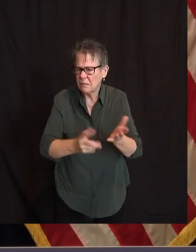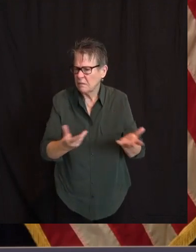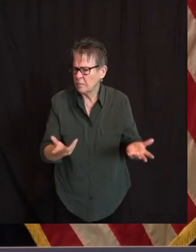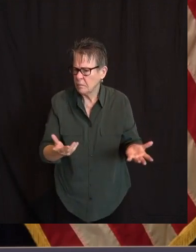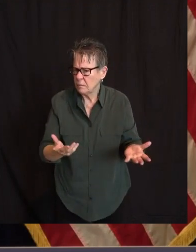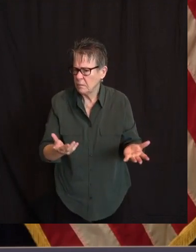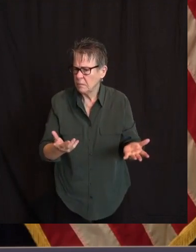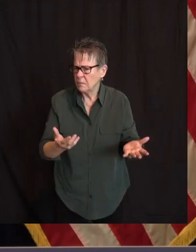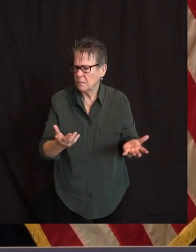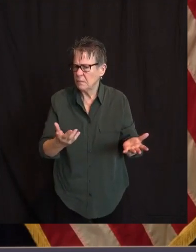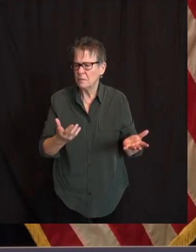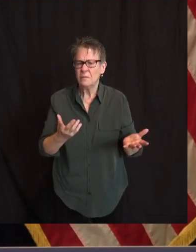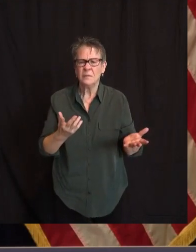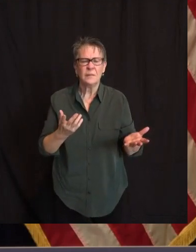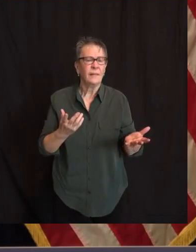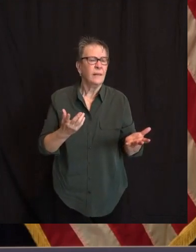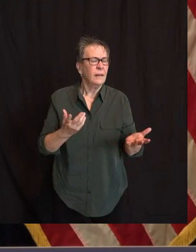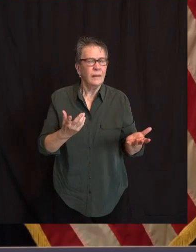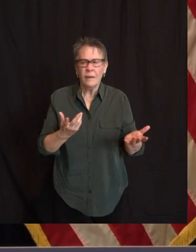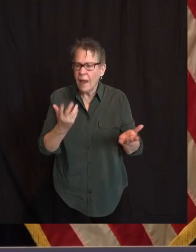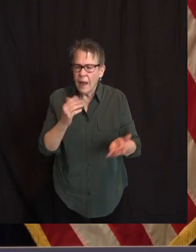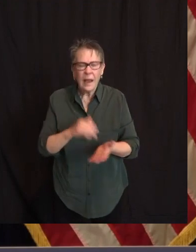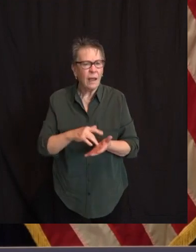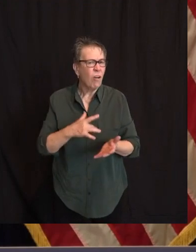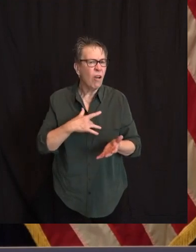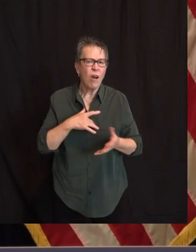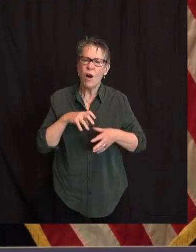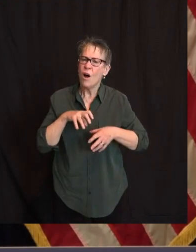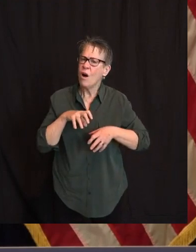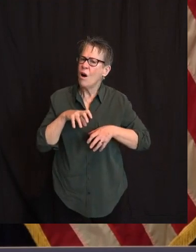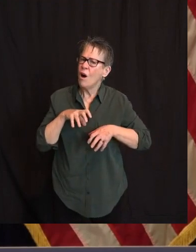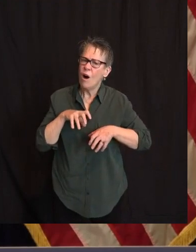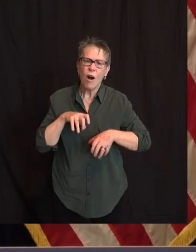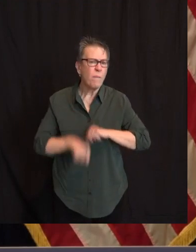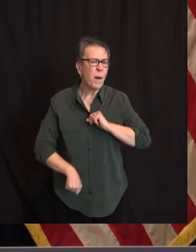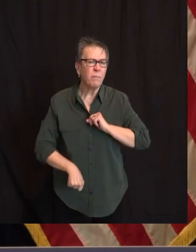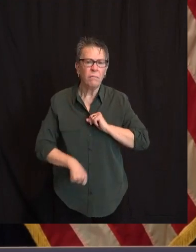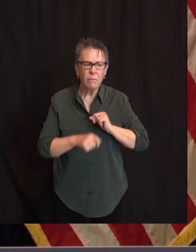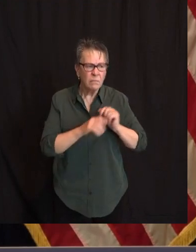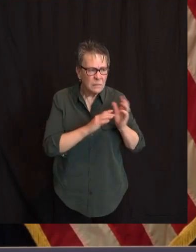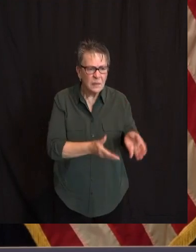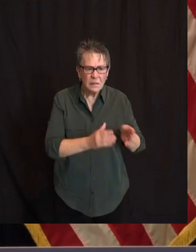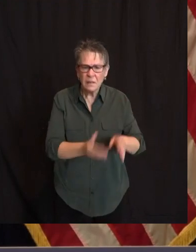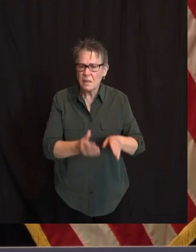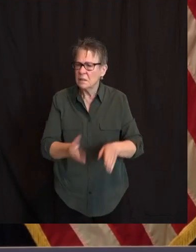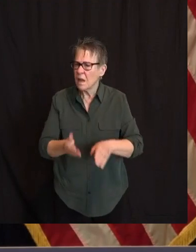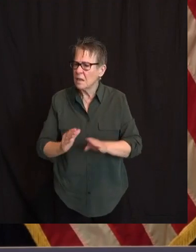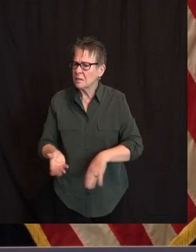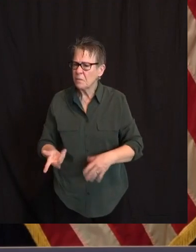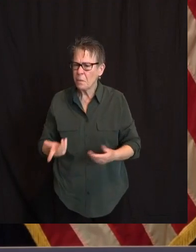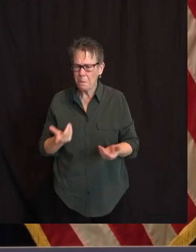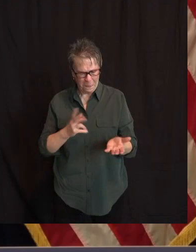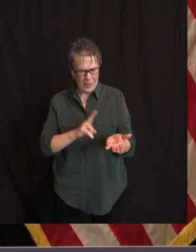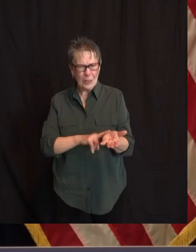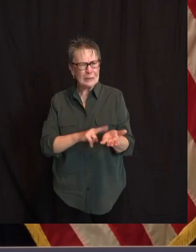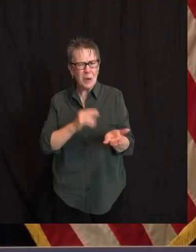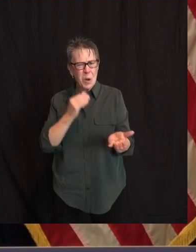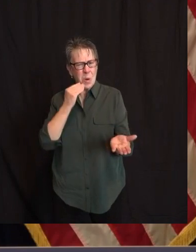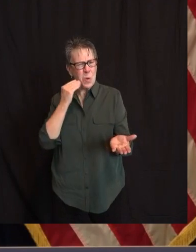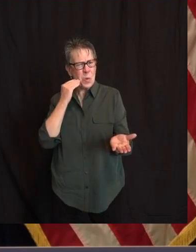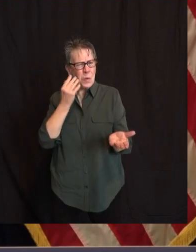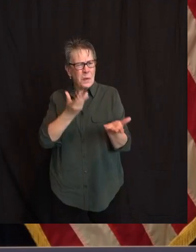heartbreaking, understates it. It's heart crushing to see something like that. Again, long-term care facilities, known